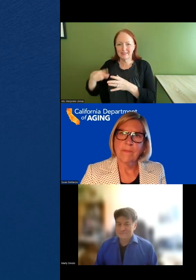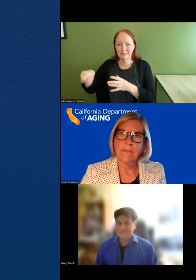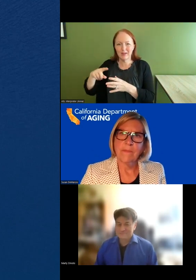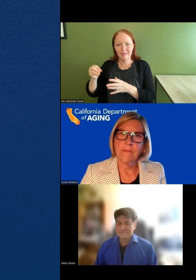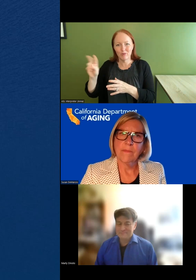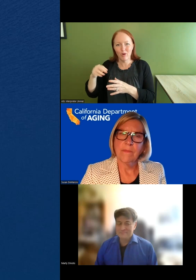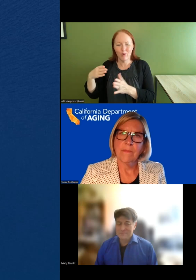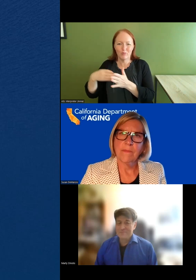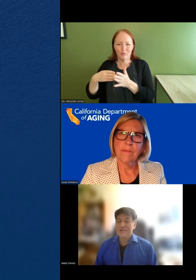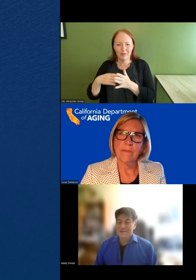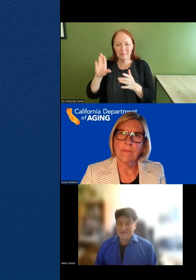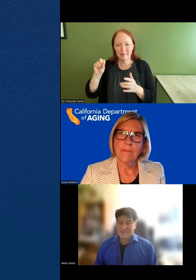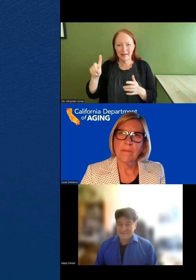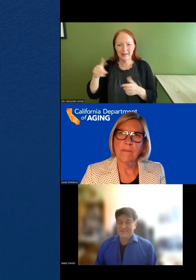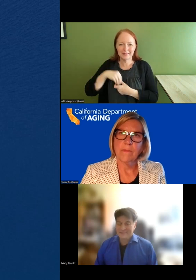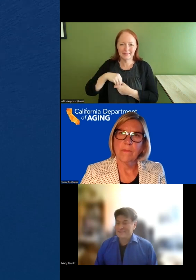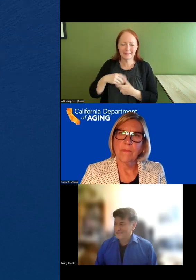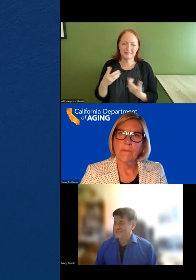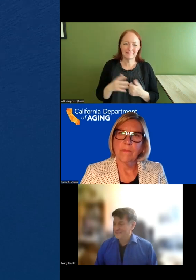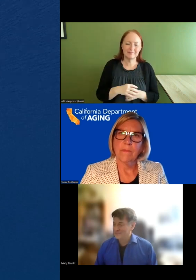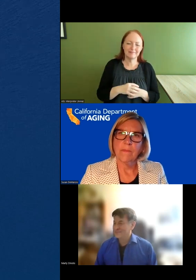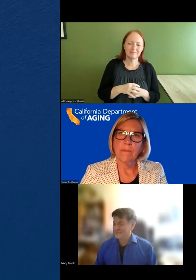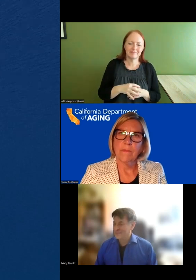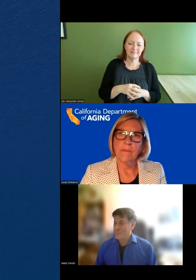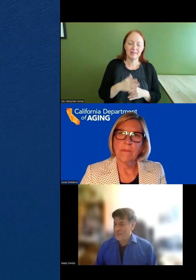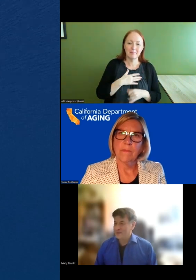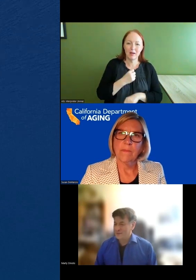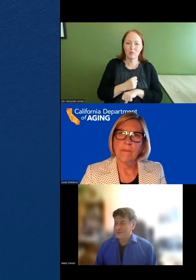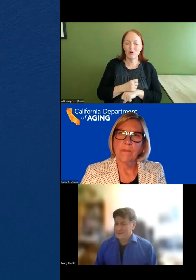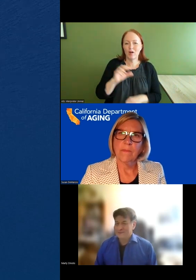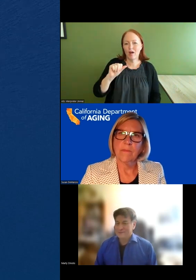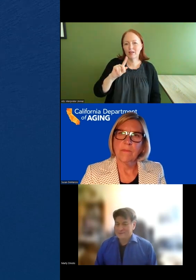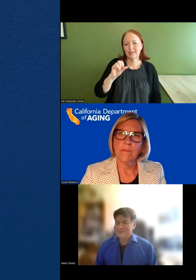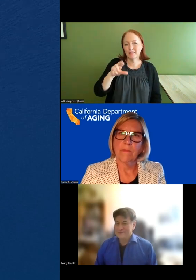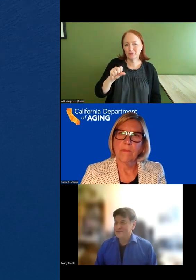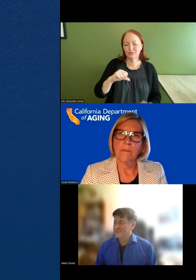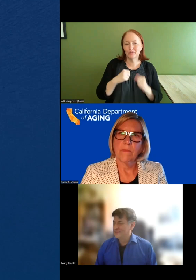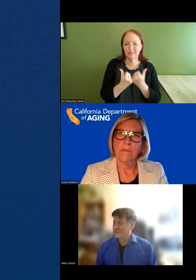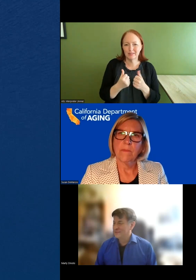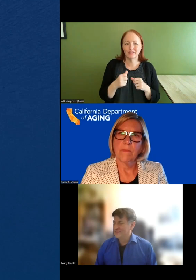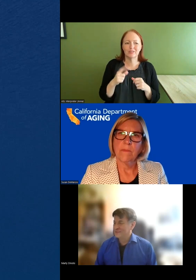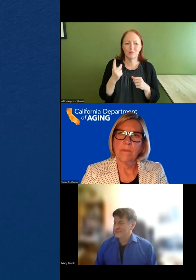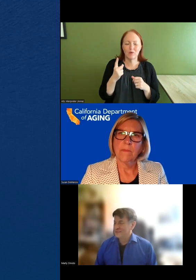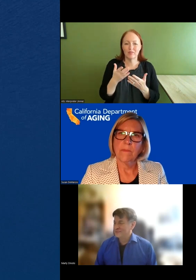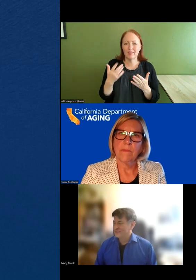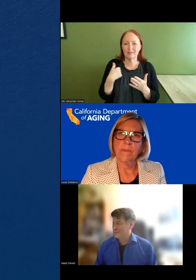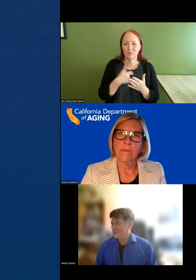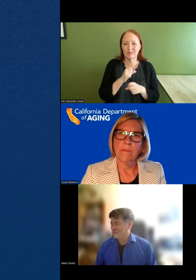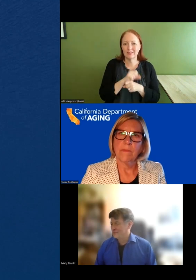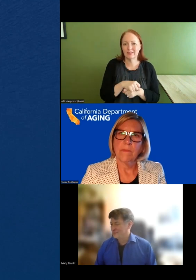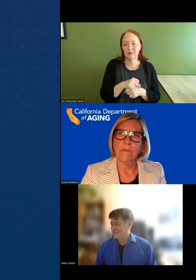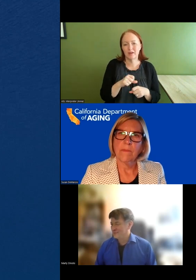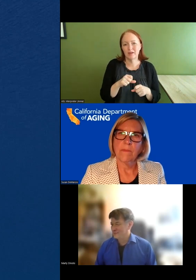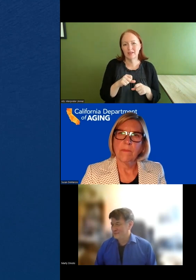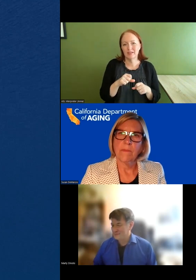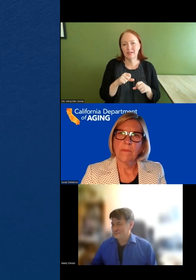their own implicit bias. And for my work at the Alzheimer's Association, one of the things we tackle is breaking